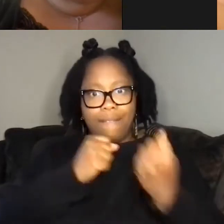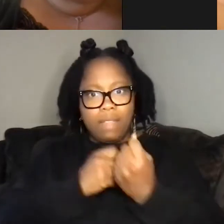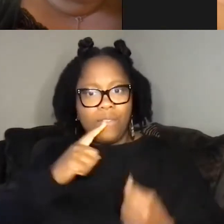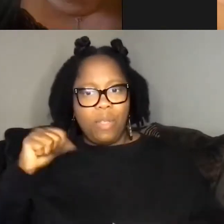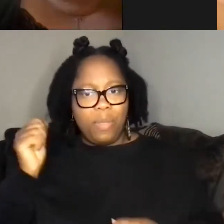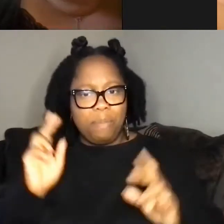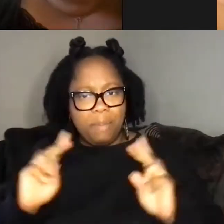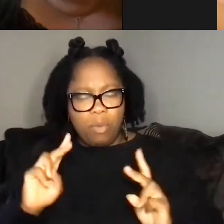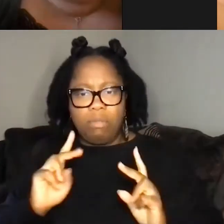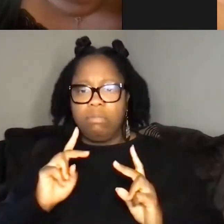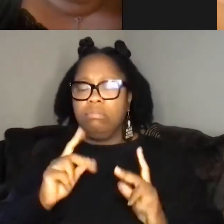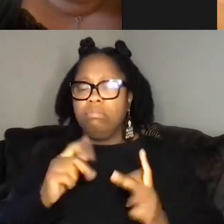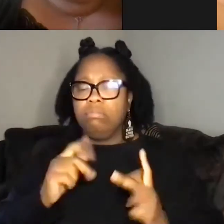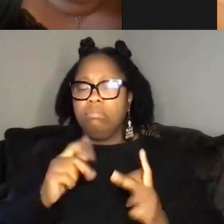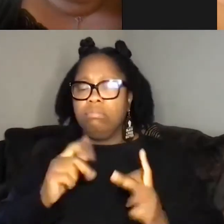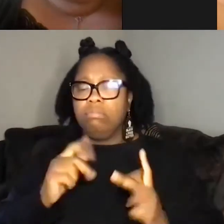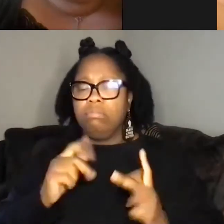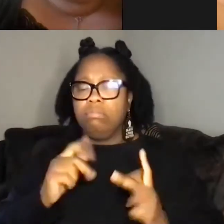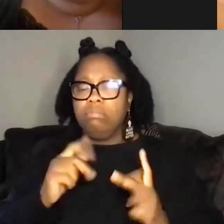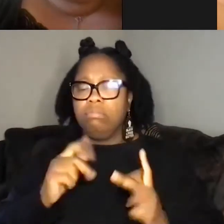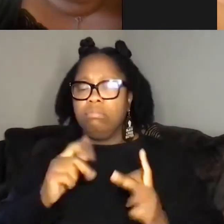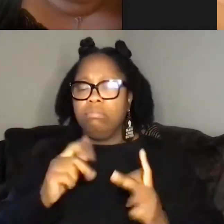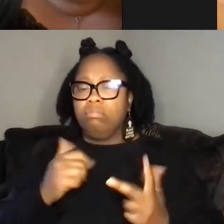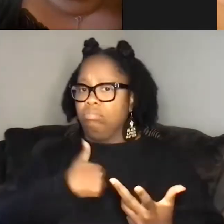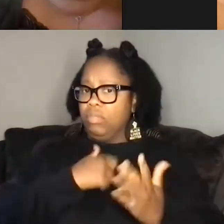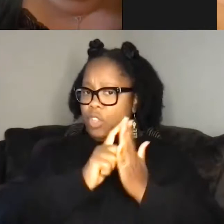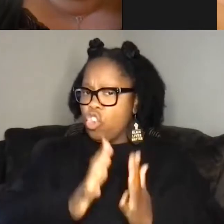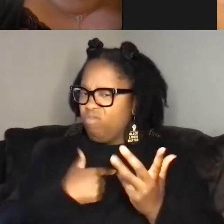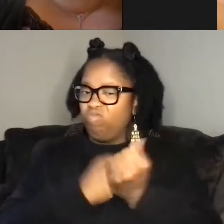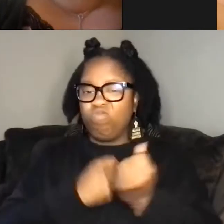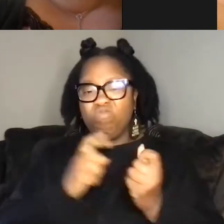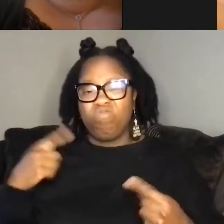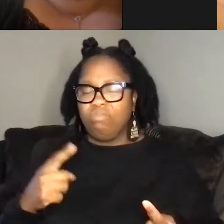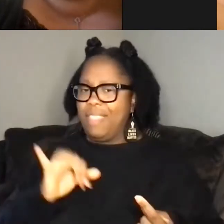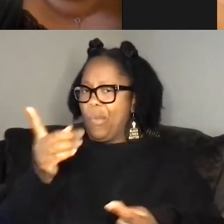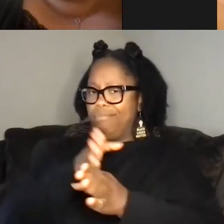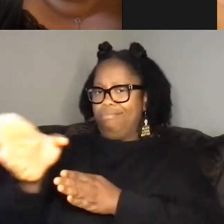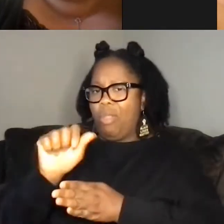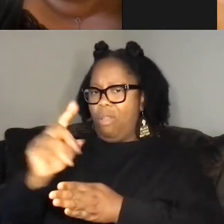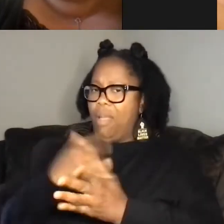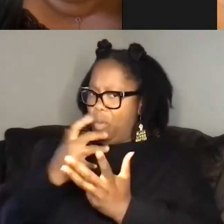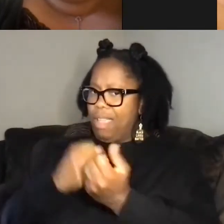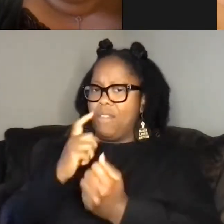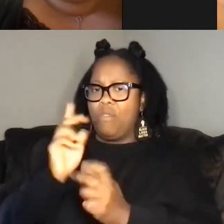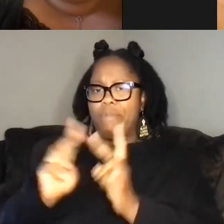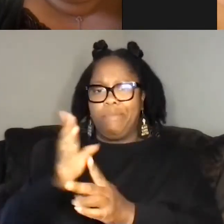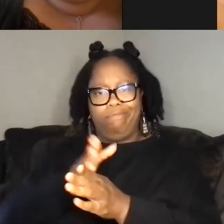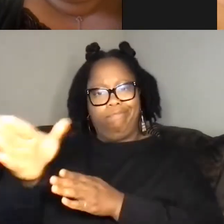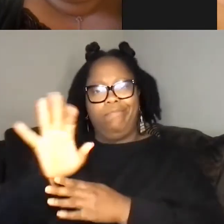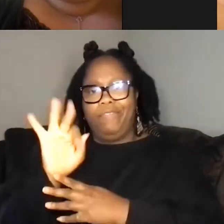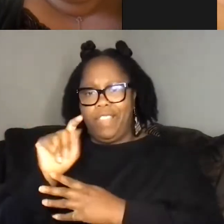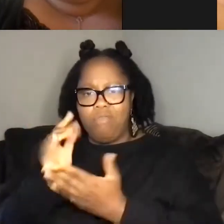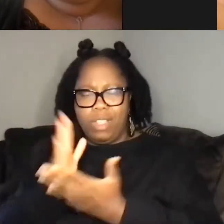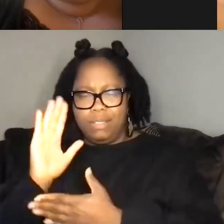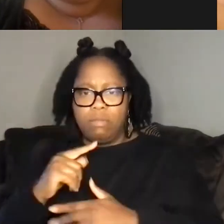and as an attorney been an advocate, and I just knew that this was one of the areas of law that I wanted to advocate